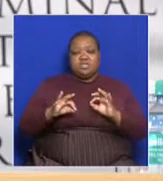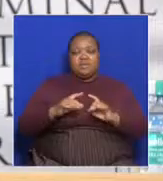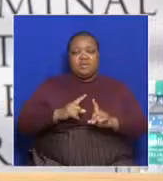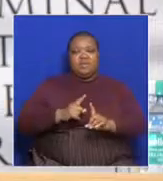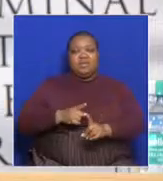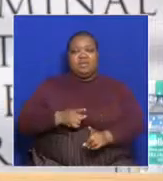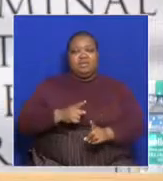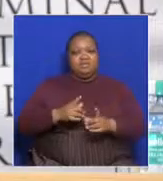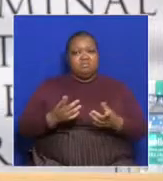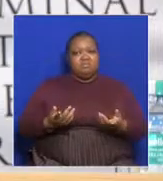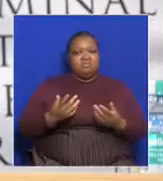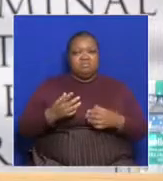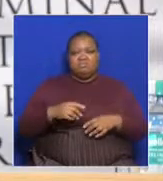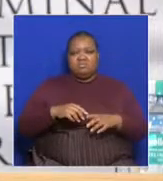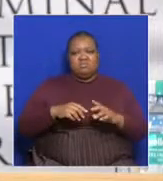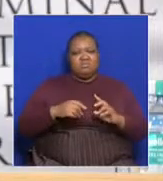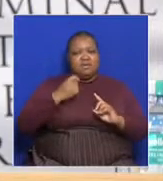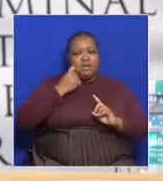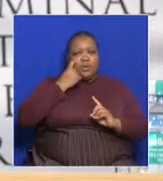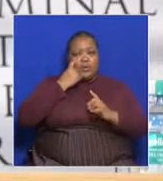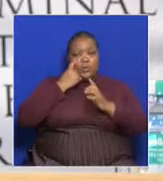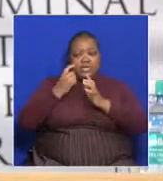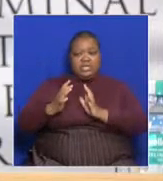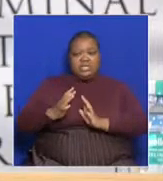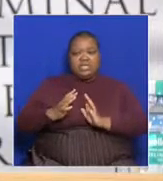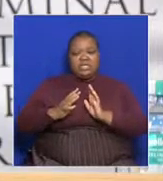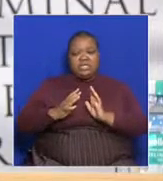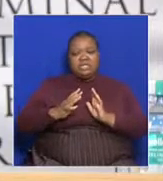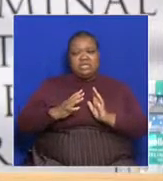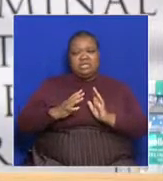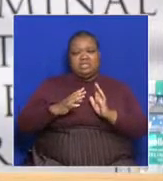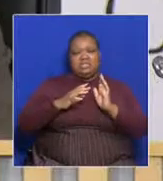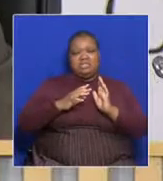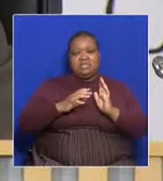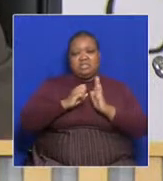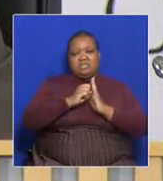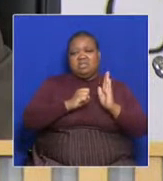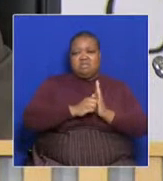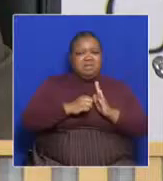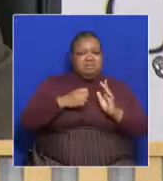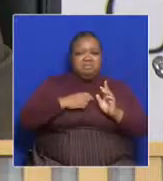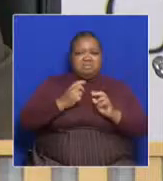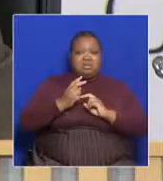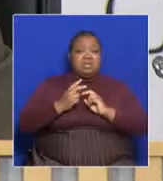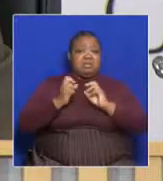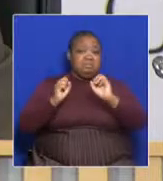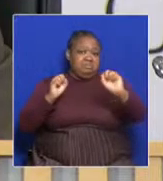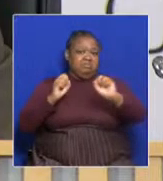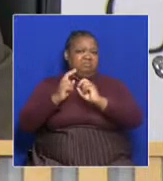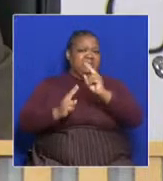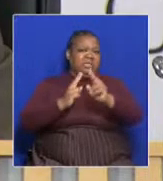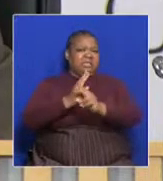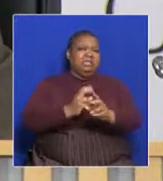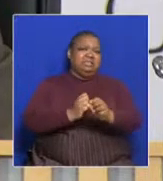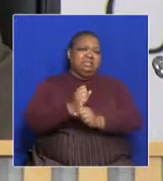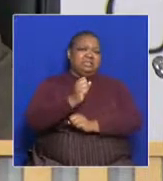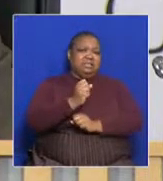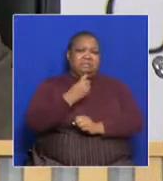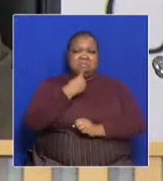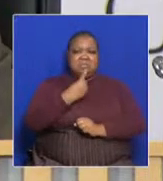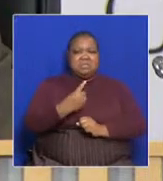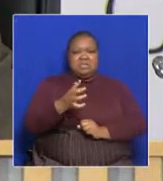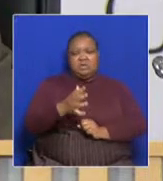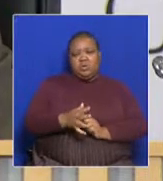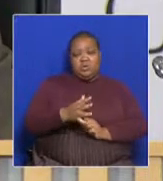take witness statements who's basically going to say what I'm going to say. You know, so it should have been done, but I